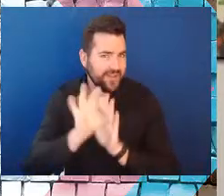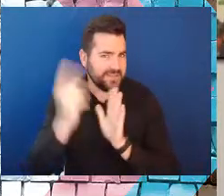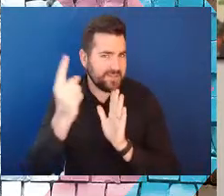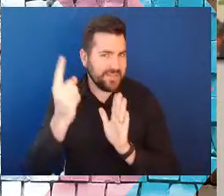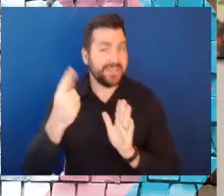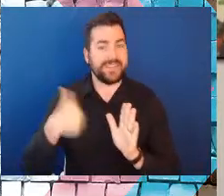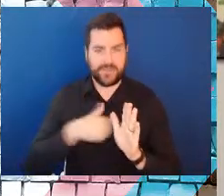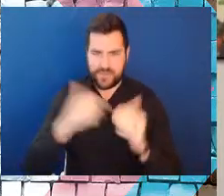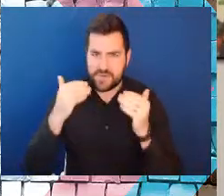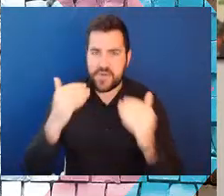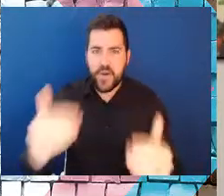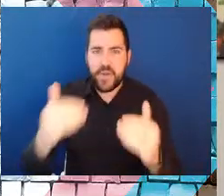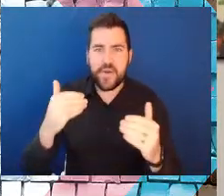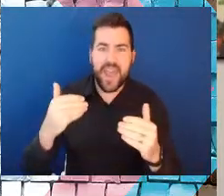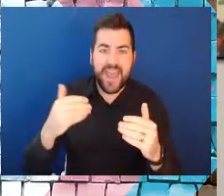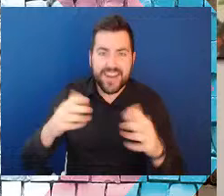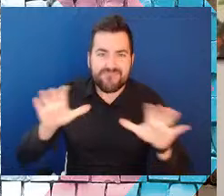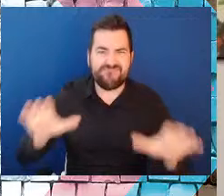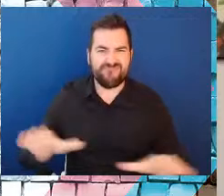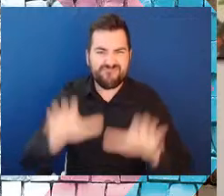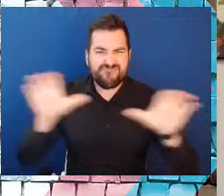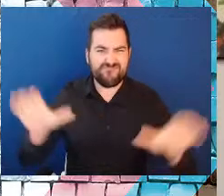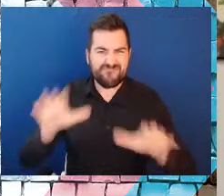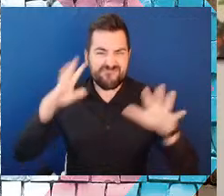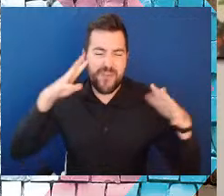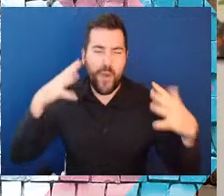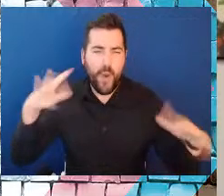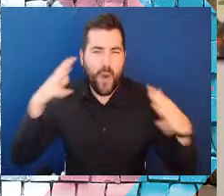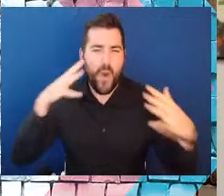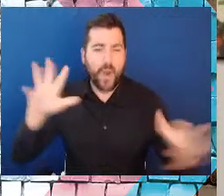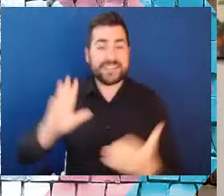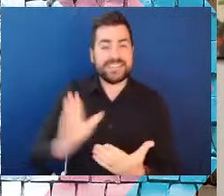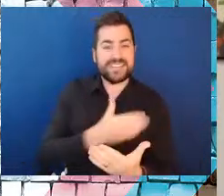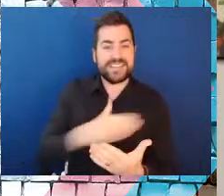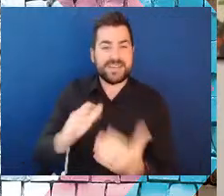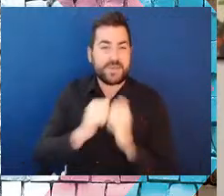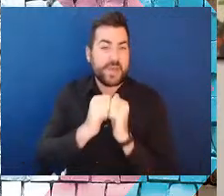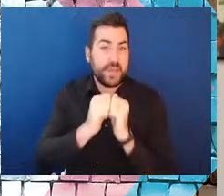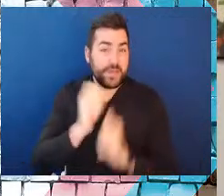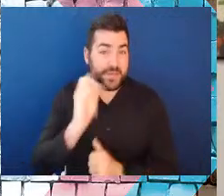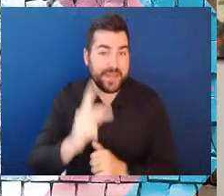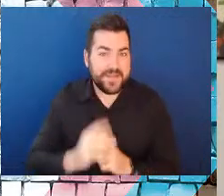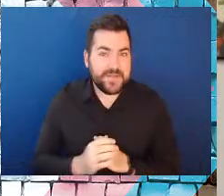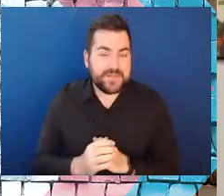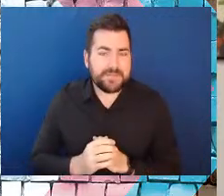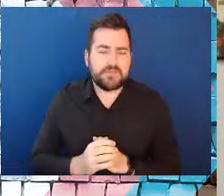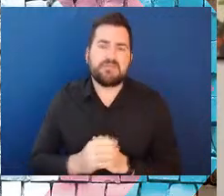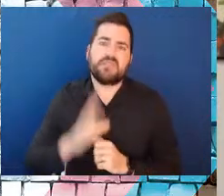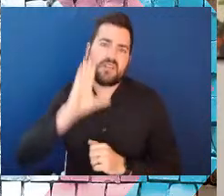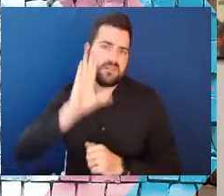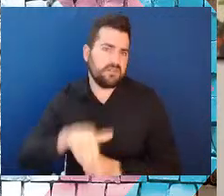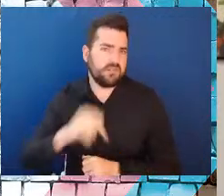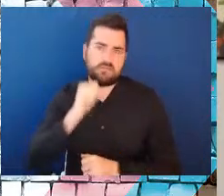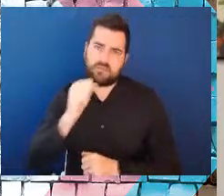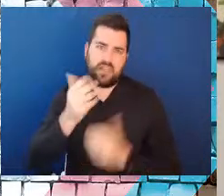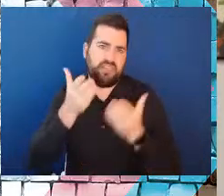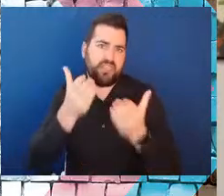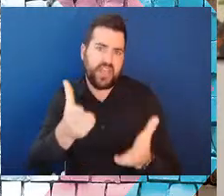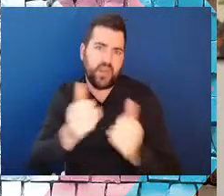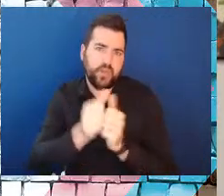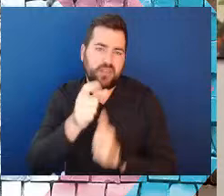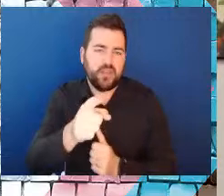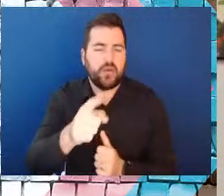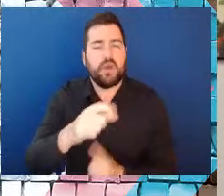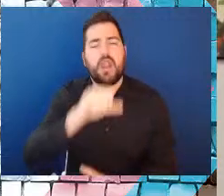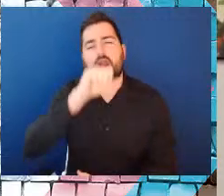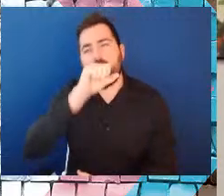noise and we're gonna sing a song here. Now, I know I'm not with you today and I love drumming with everyone in the